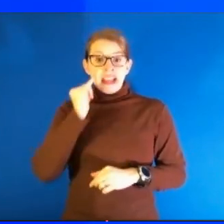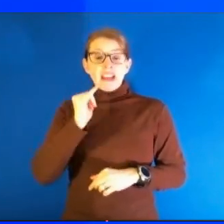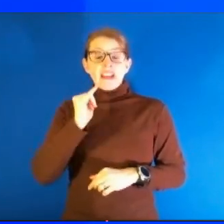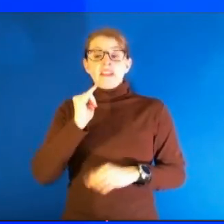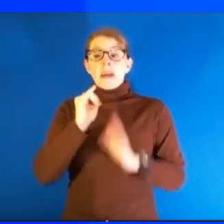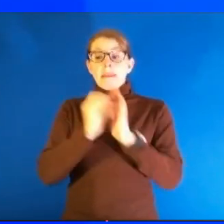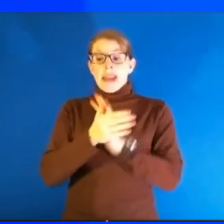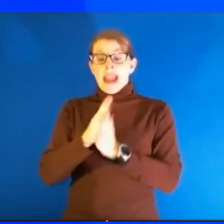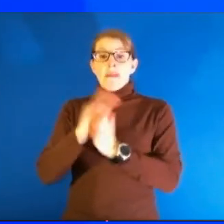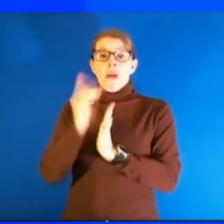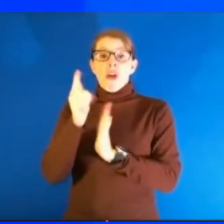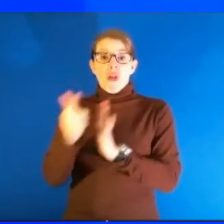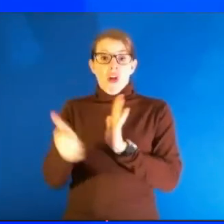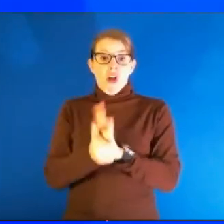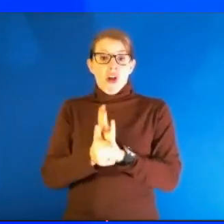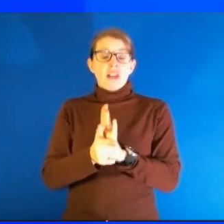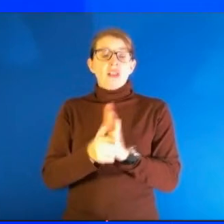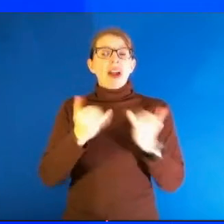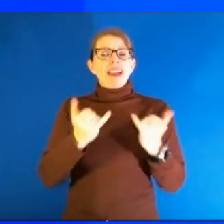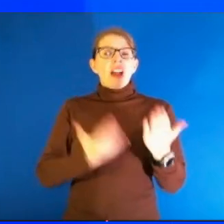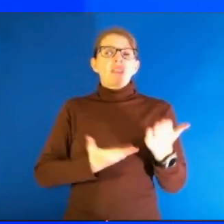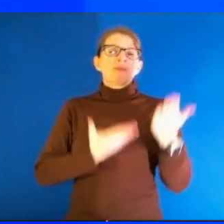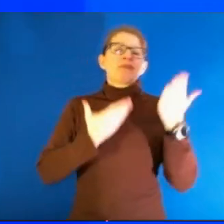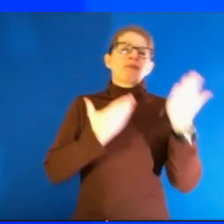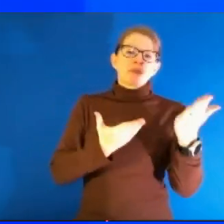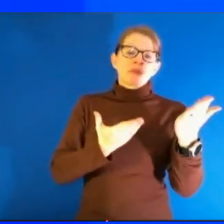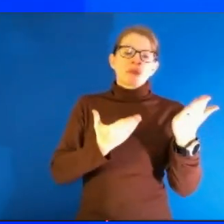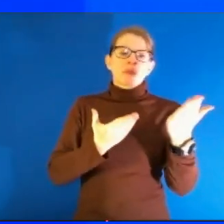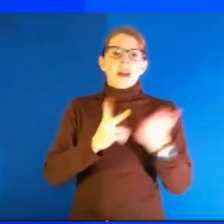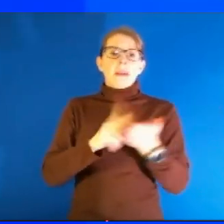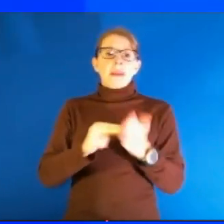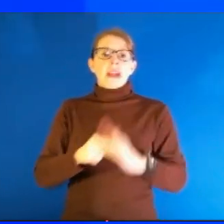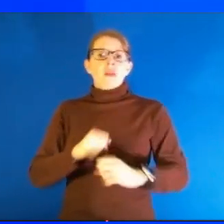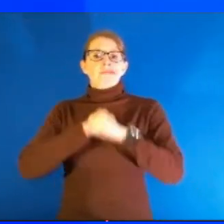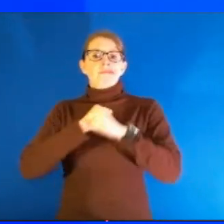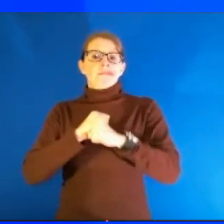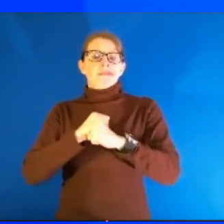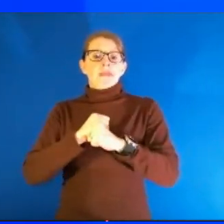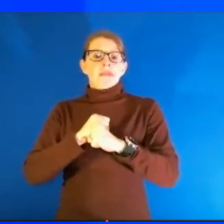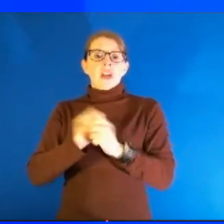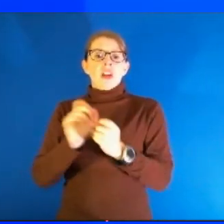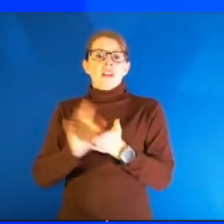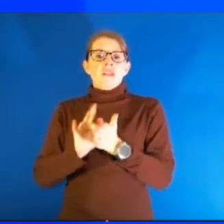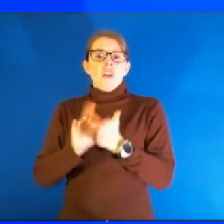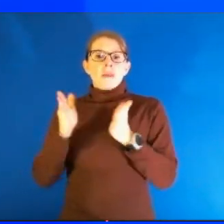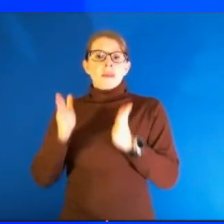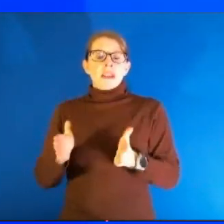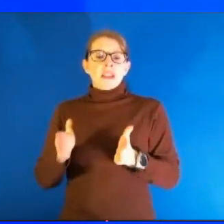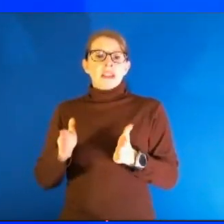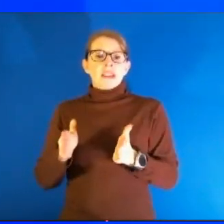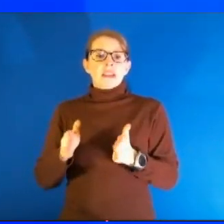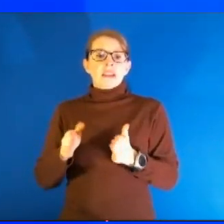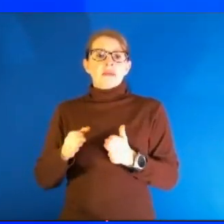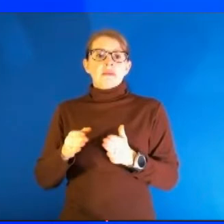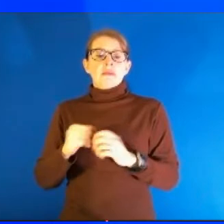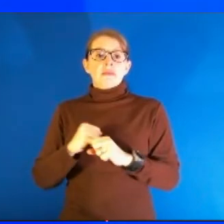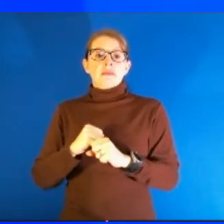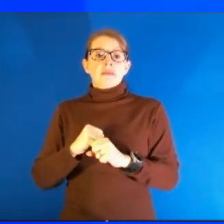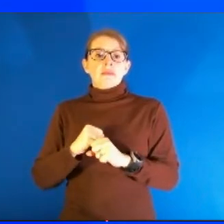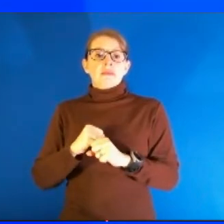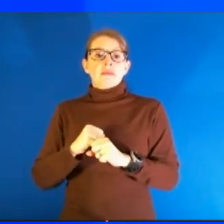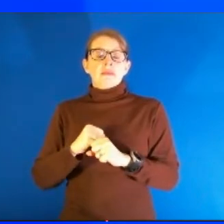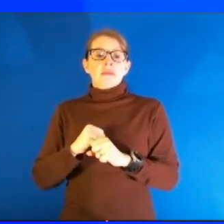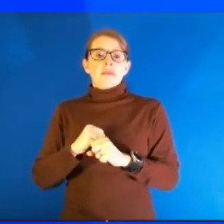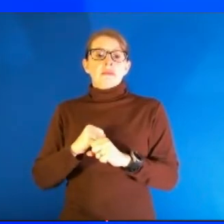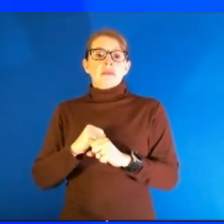then that's part of what it would is that it would shield the pharmacist from having to do something that they thought was wrong. And doesn't shield you